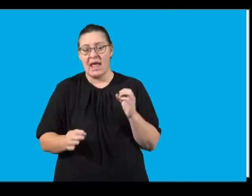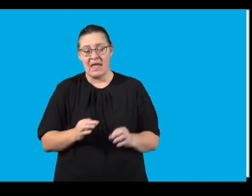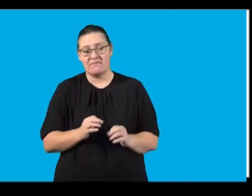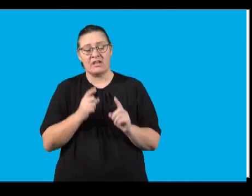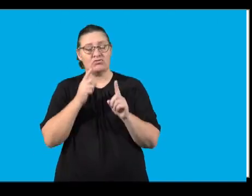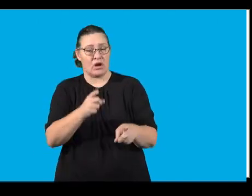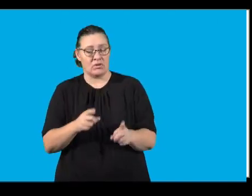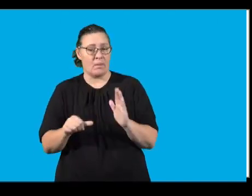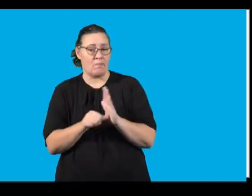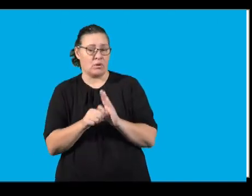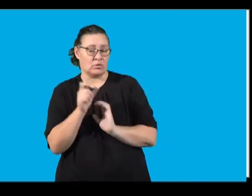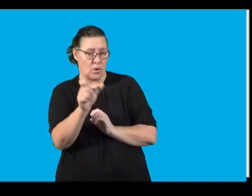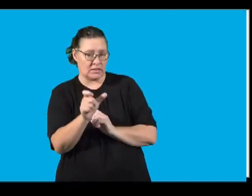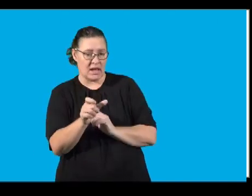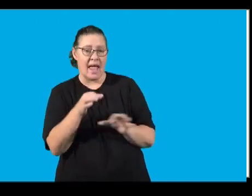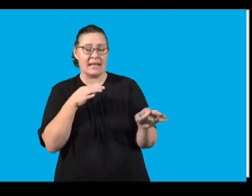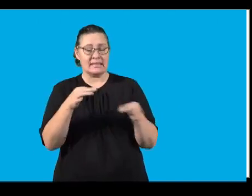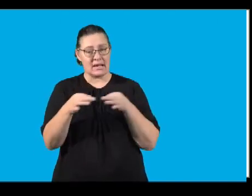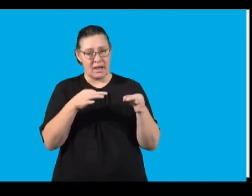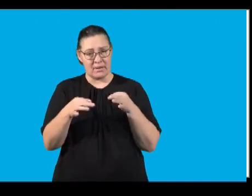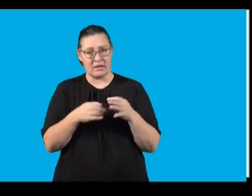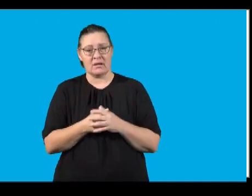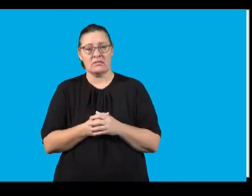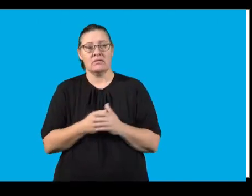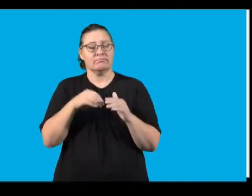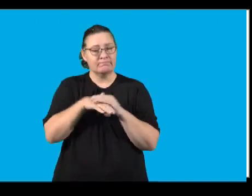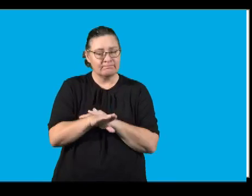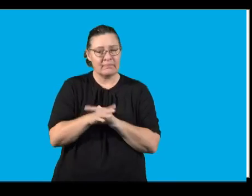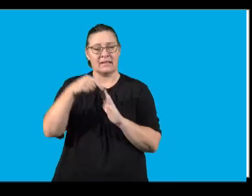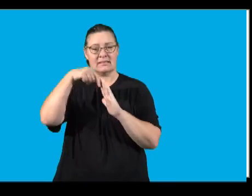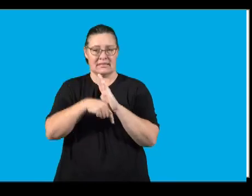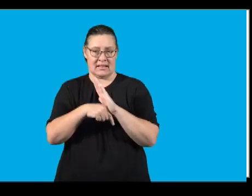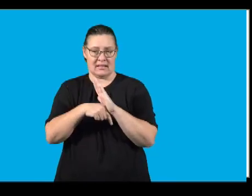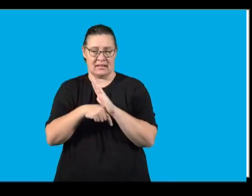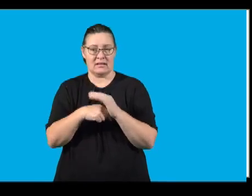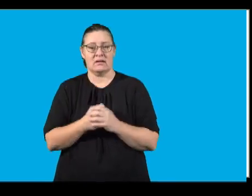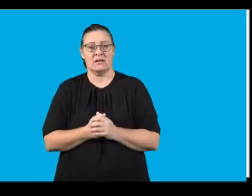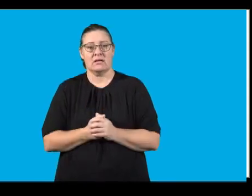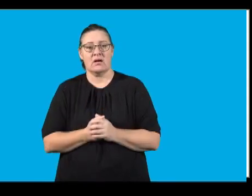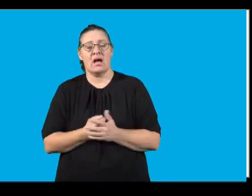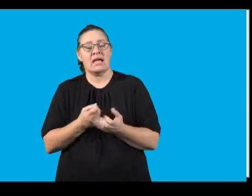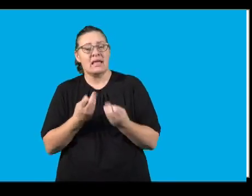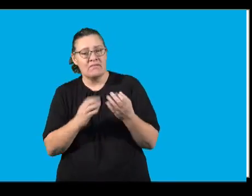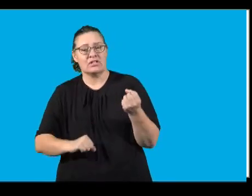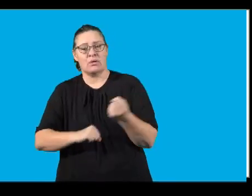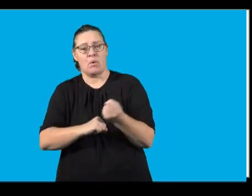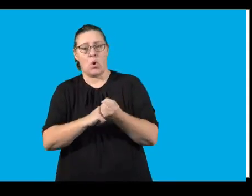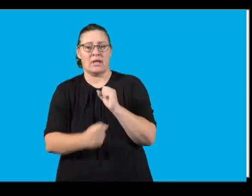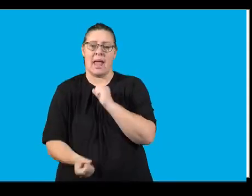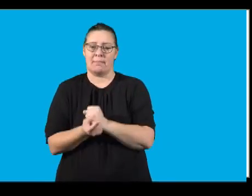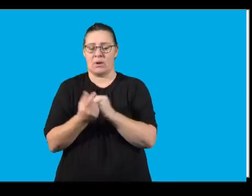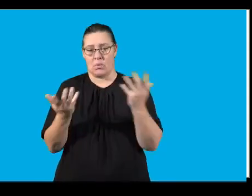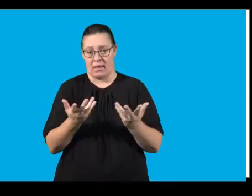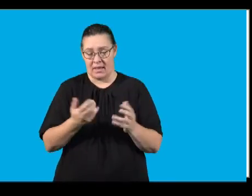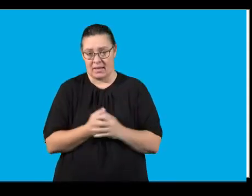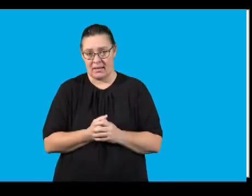say, if your instruction keyword is describe, it means go into a little detail, all right? Give me some support